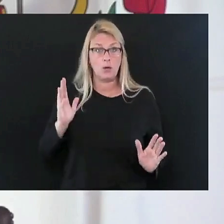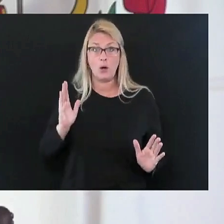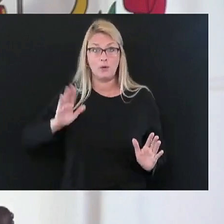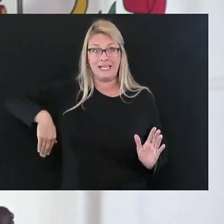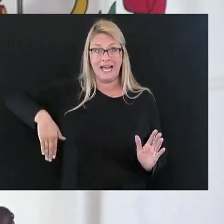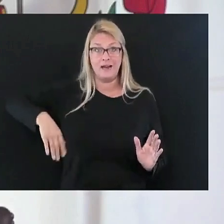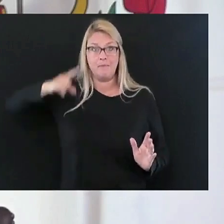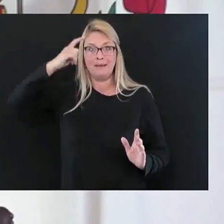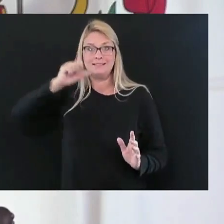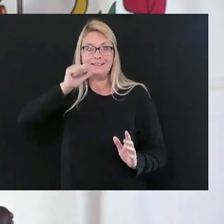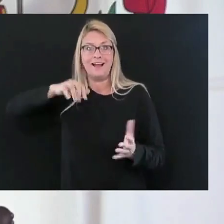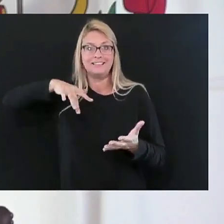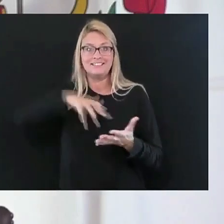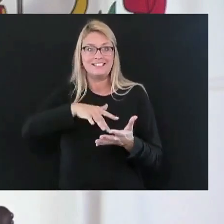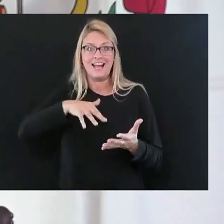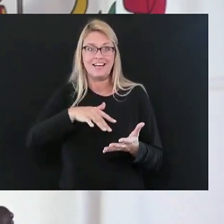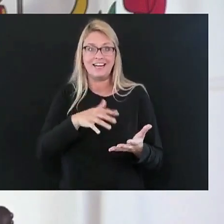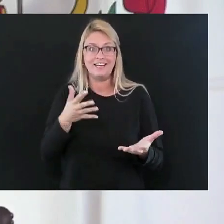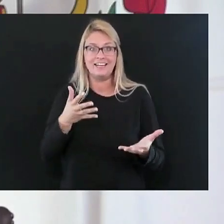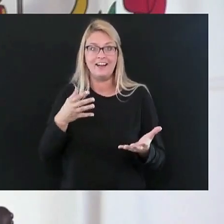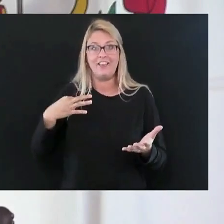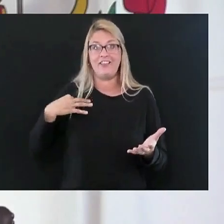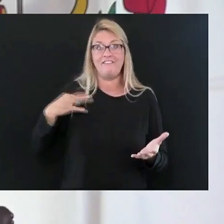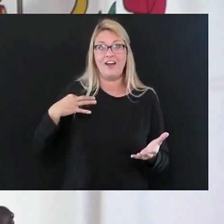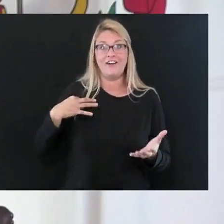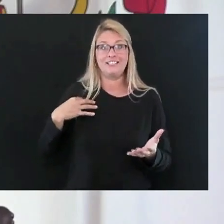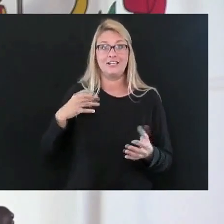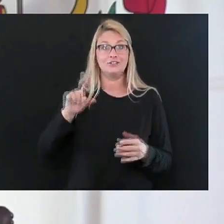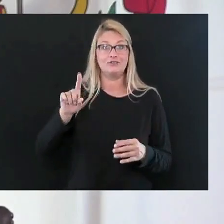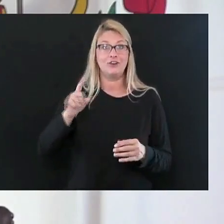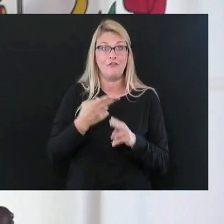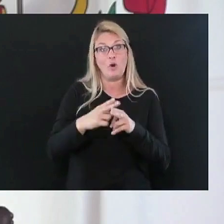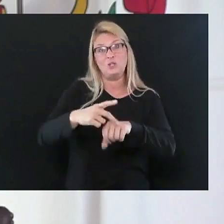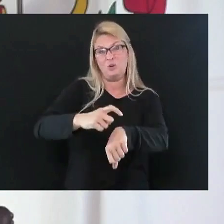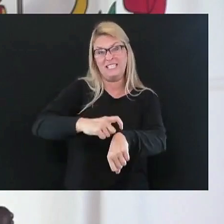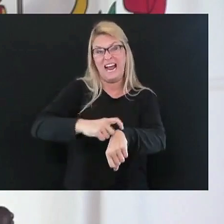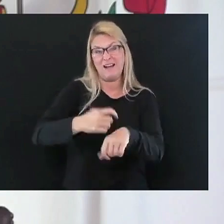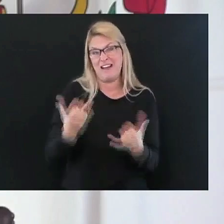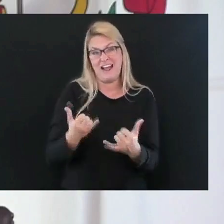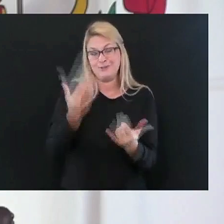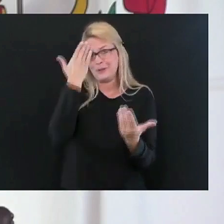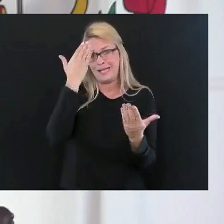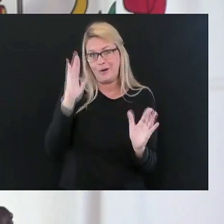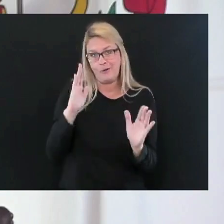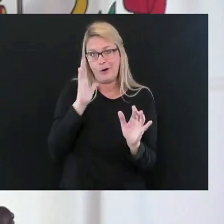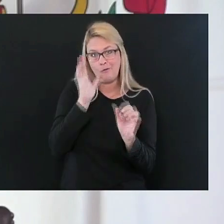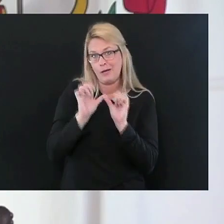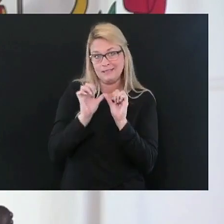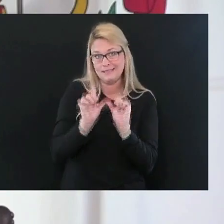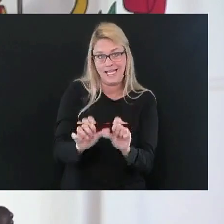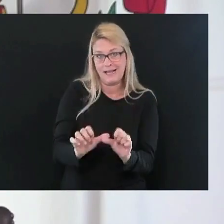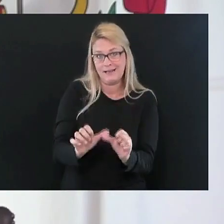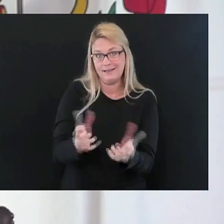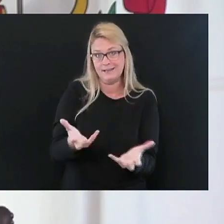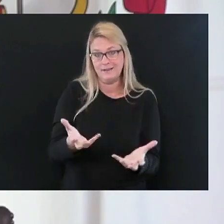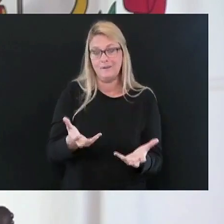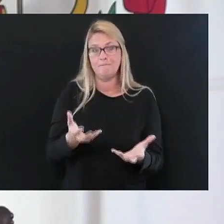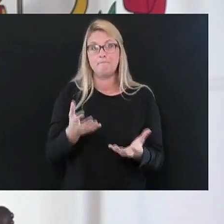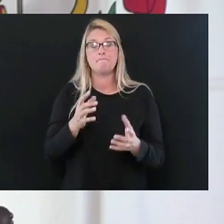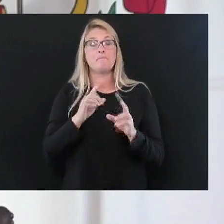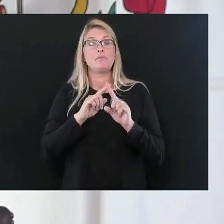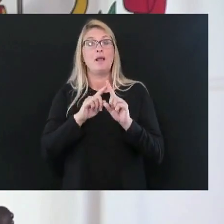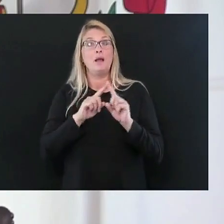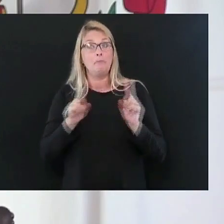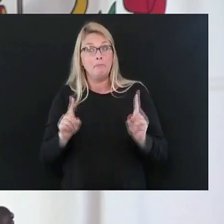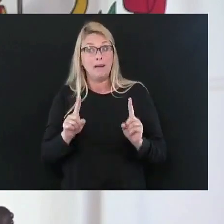haven't studied the volunteers for very long, so they don't know. They just don't know. They know that it